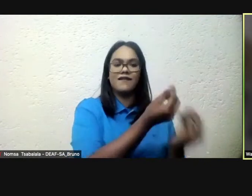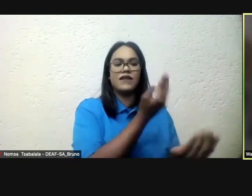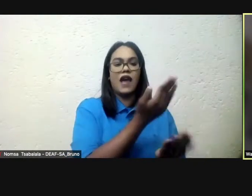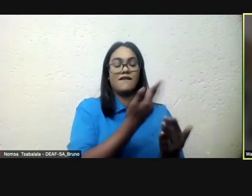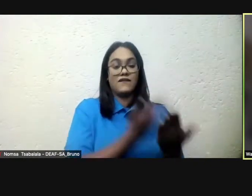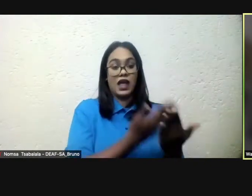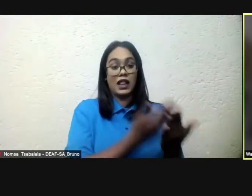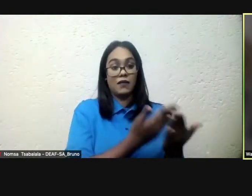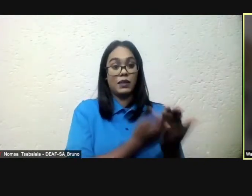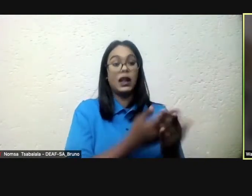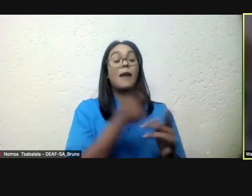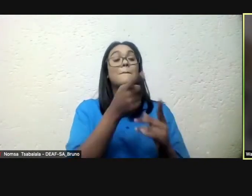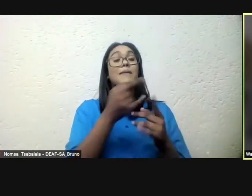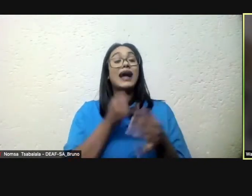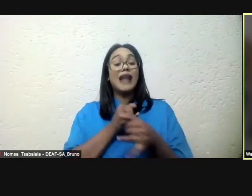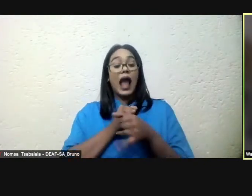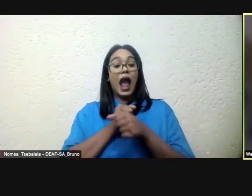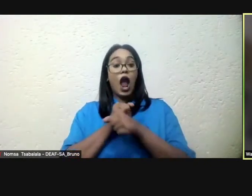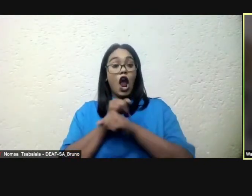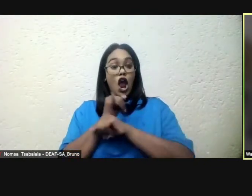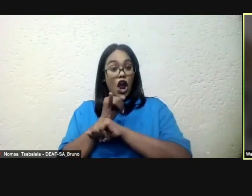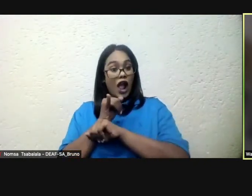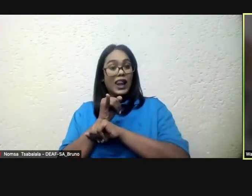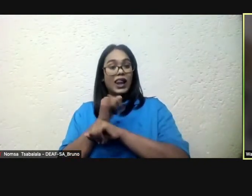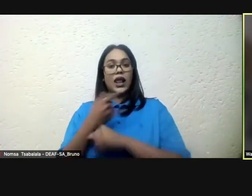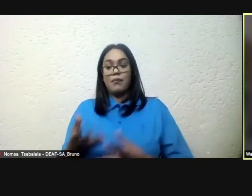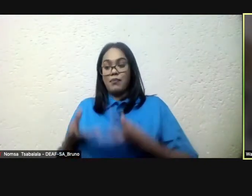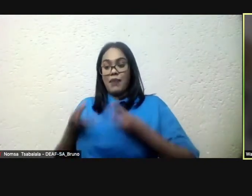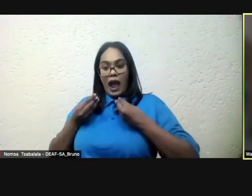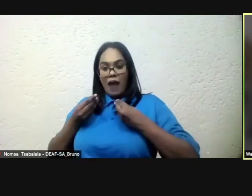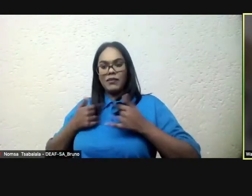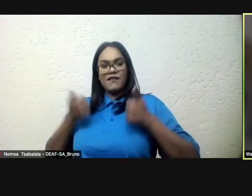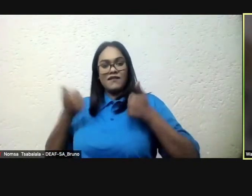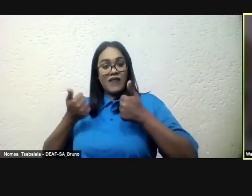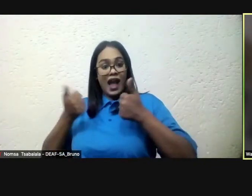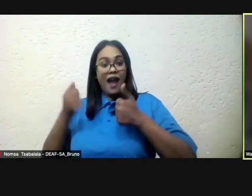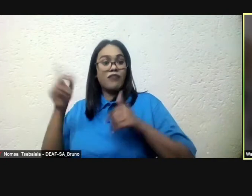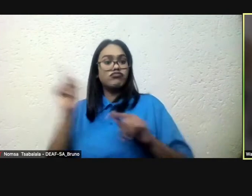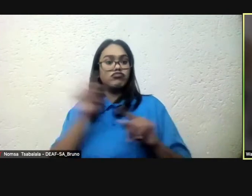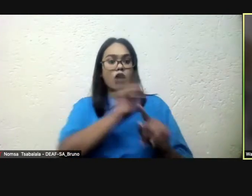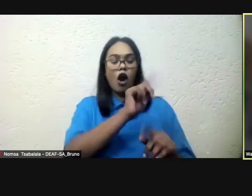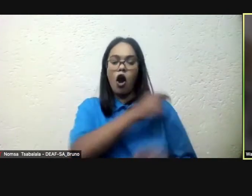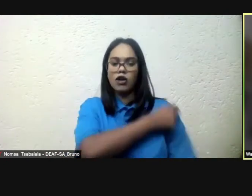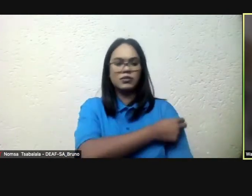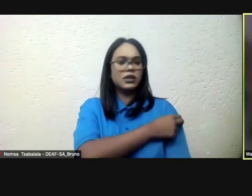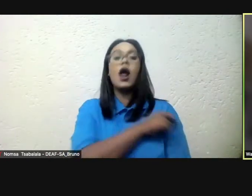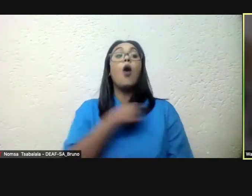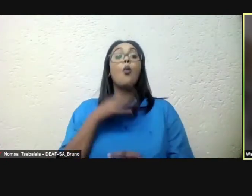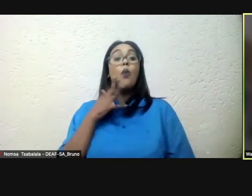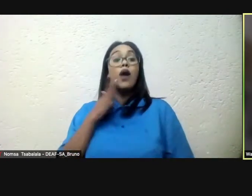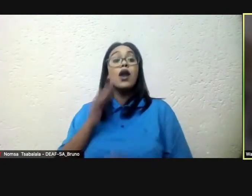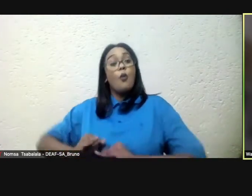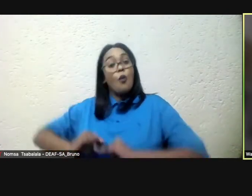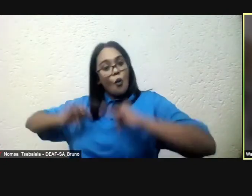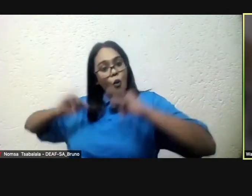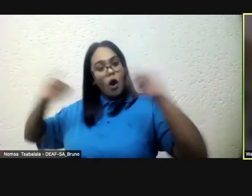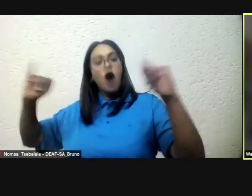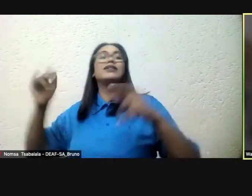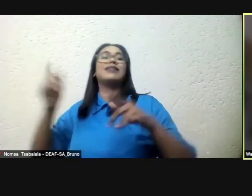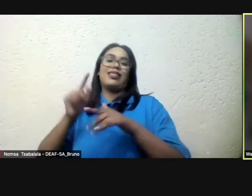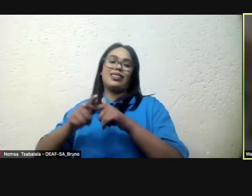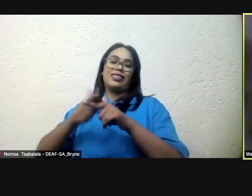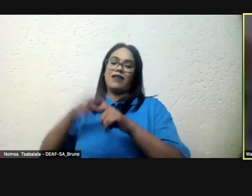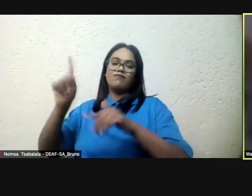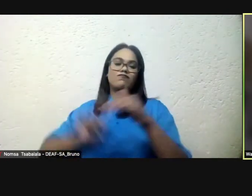of the wave when beds are more strained. And certainly we've heard from pediatricians that some of the admissions have been short stays for a day or